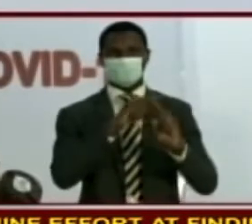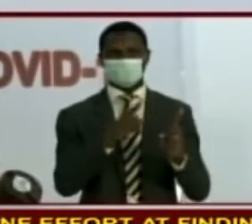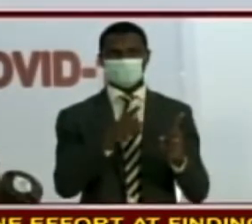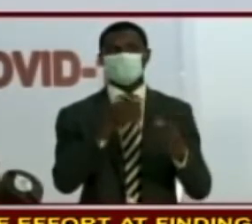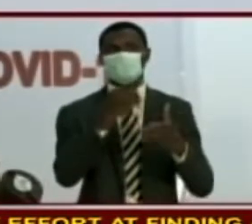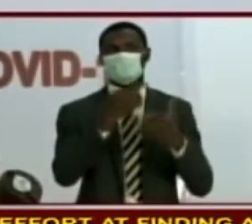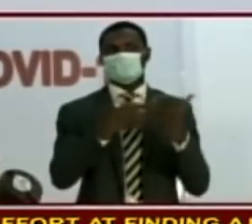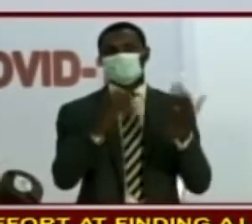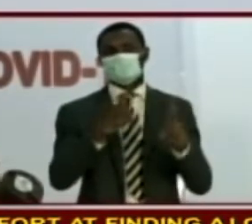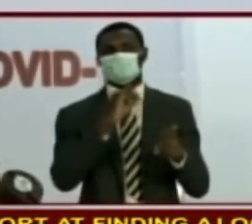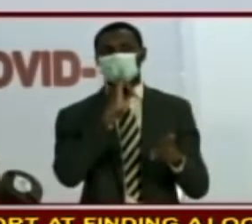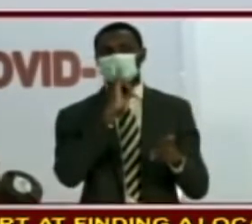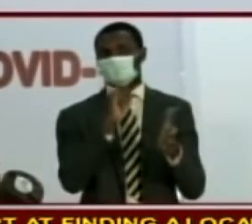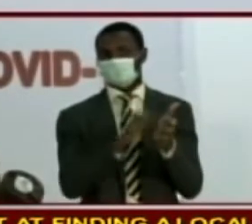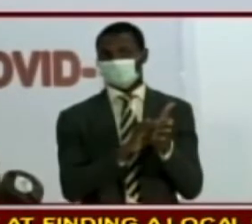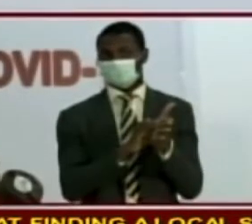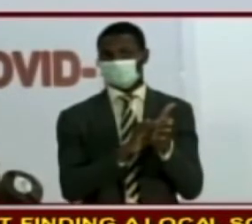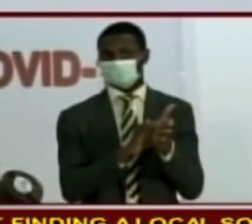that